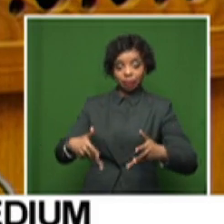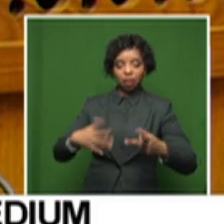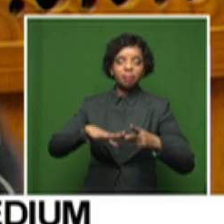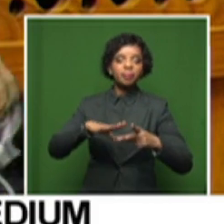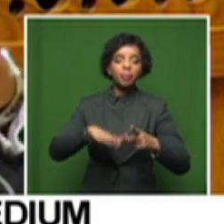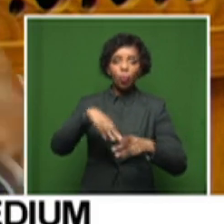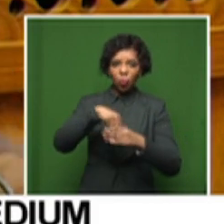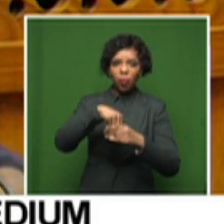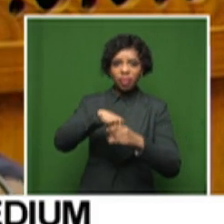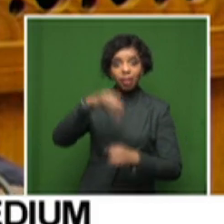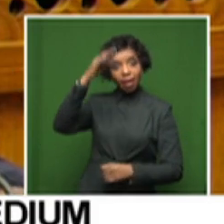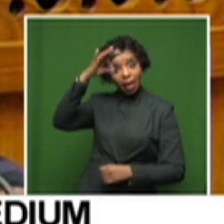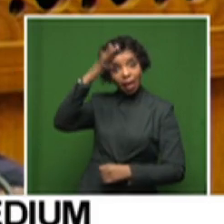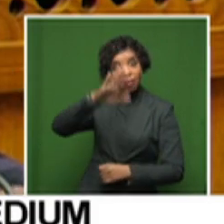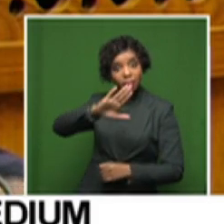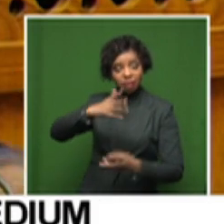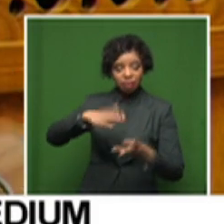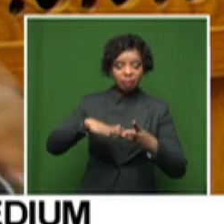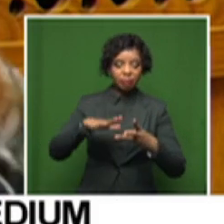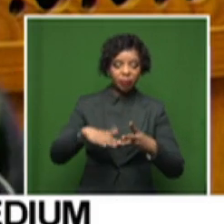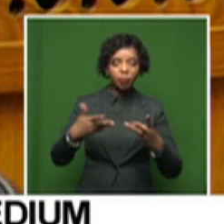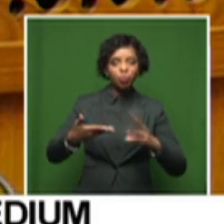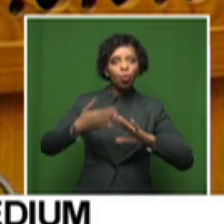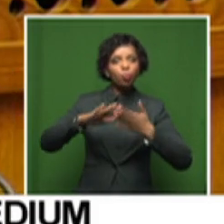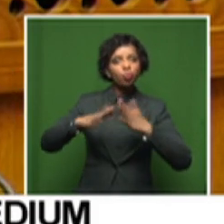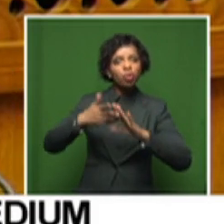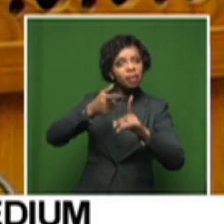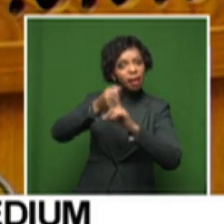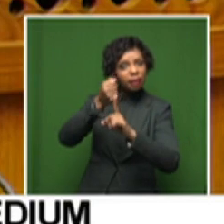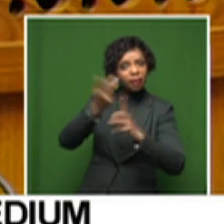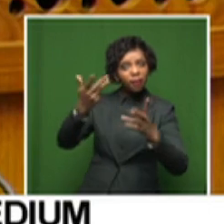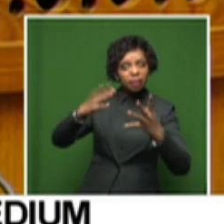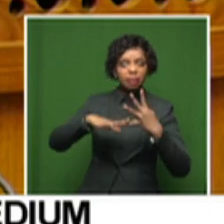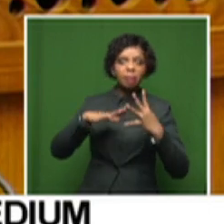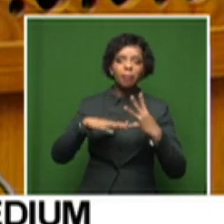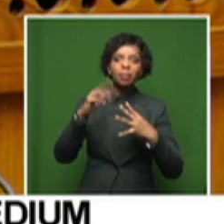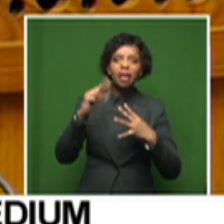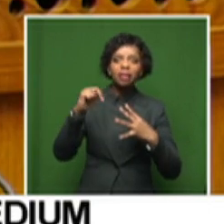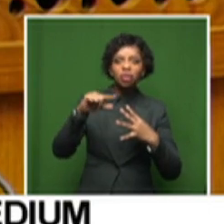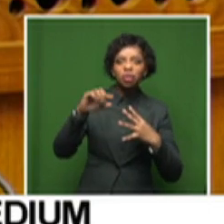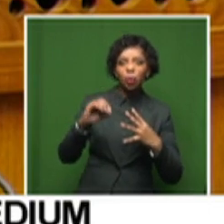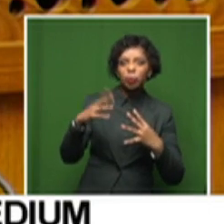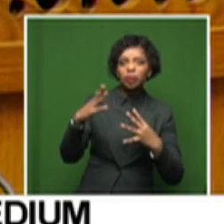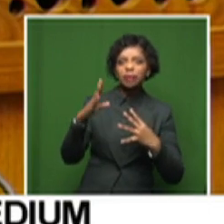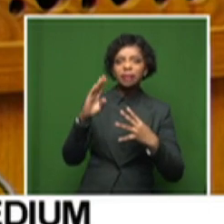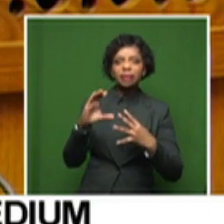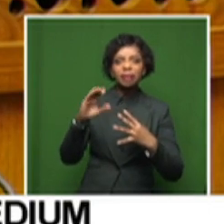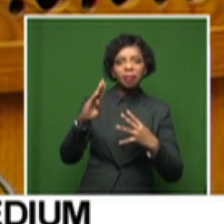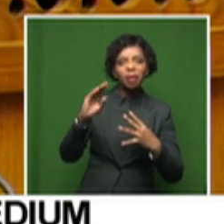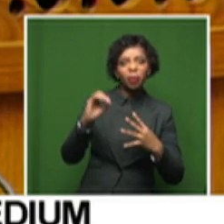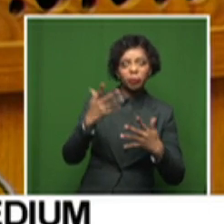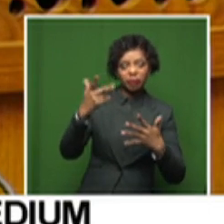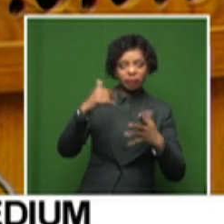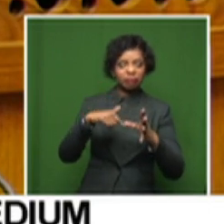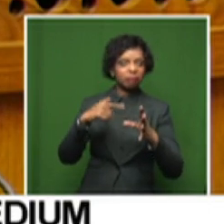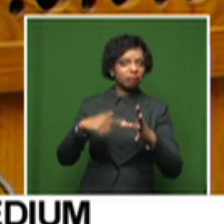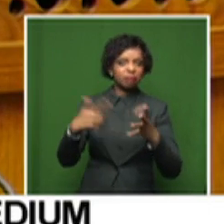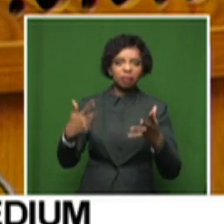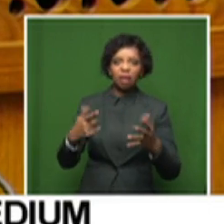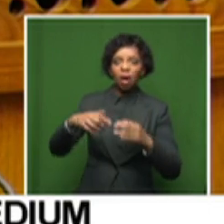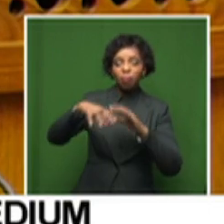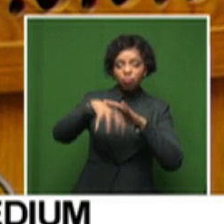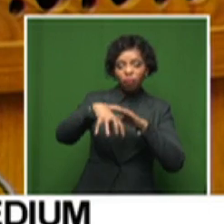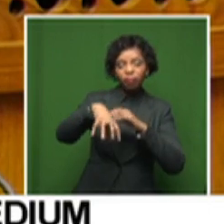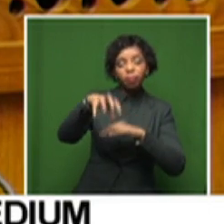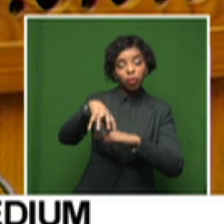government, with community activists, with civil society, with the trade union movement, and with our